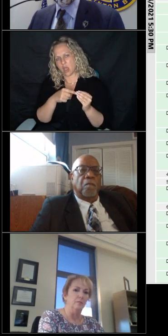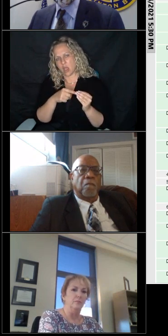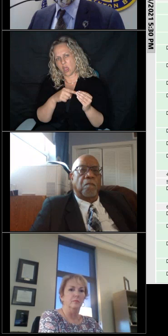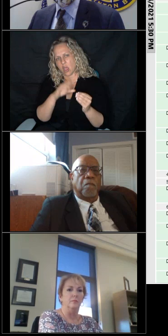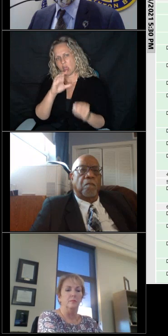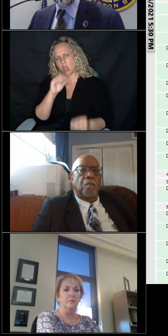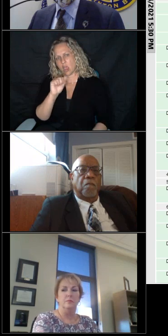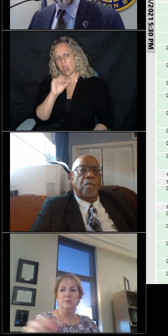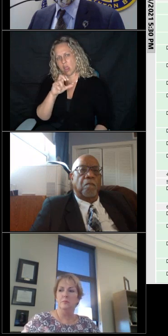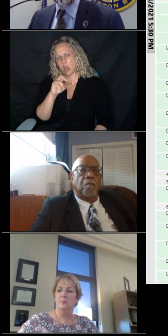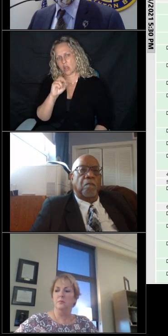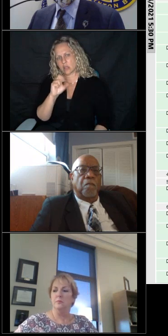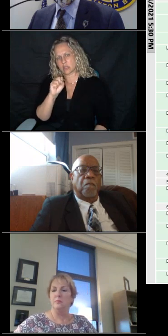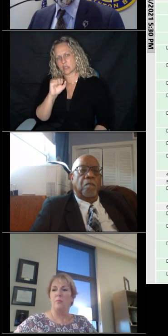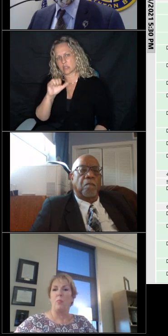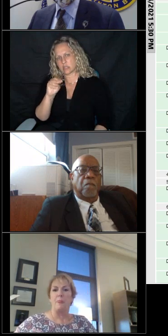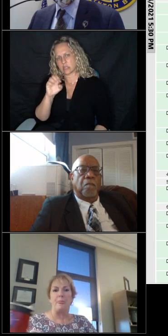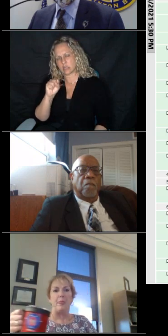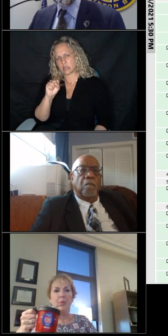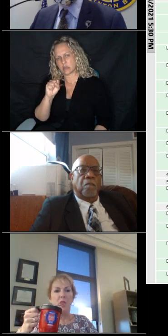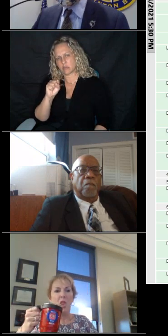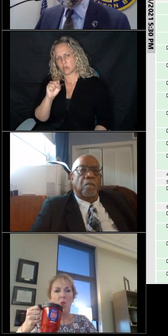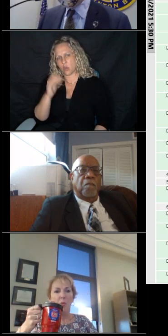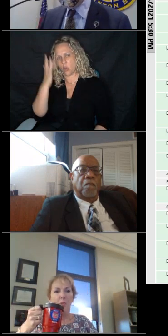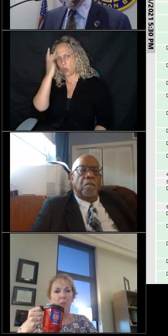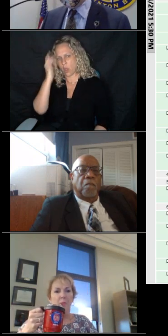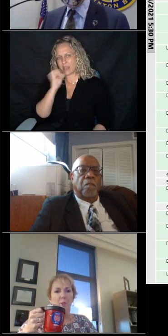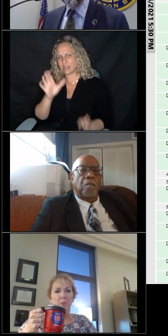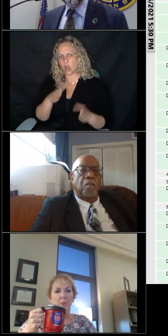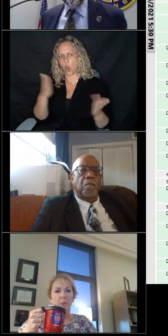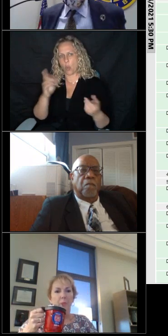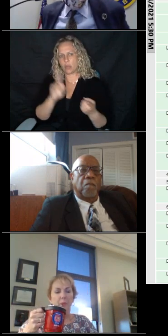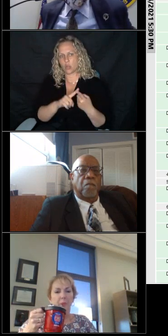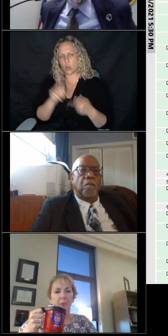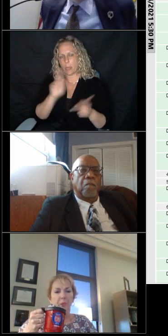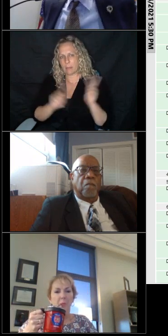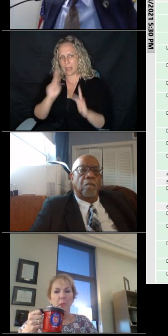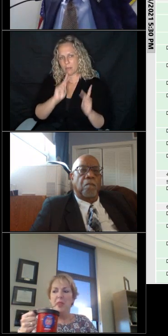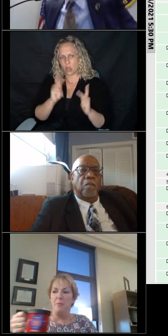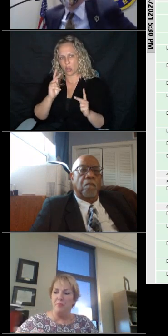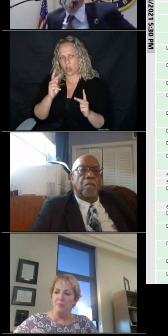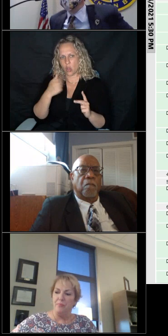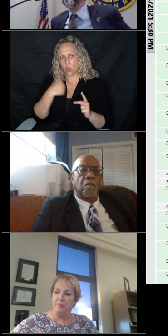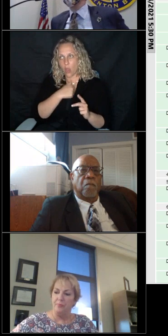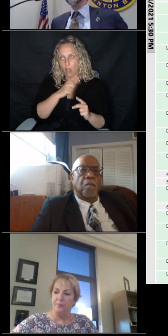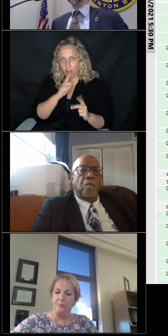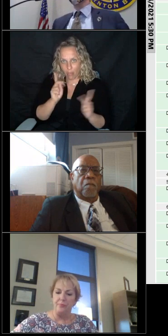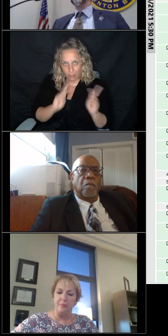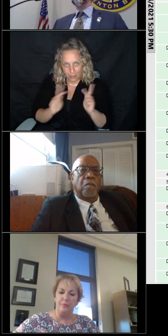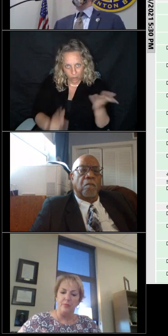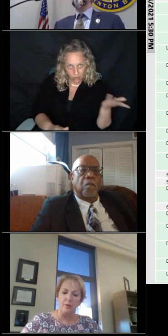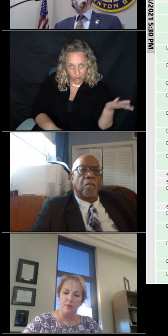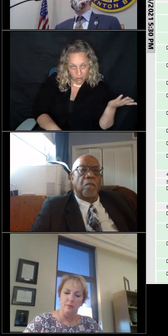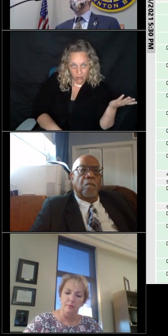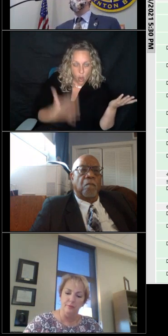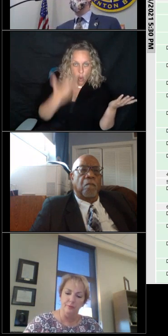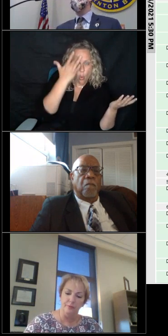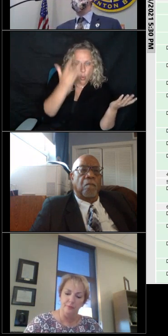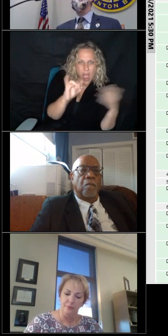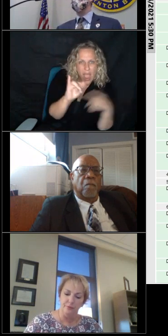again. Why isn't it open to the people? If we the people, why is